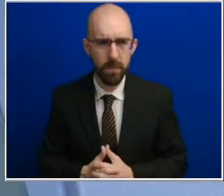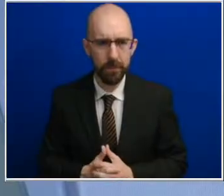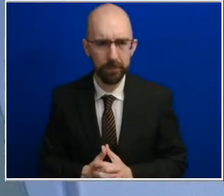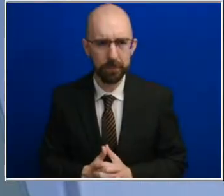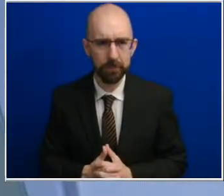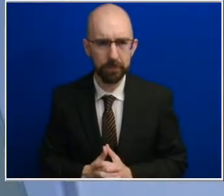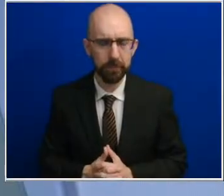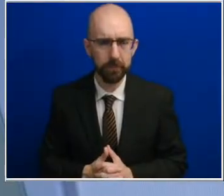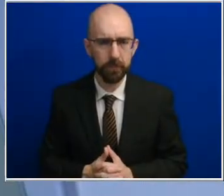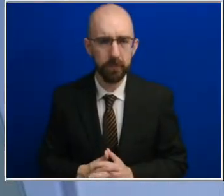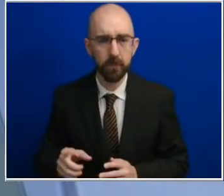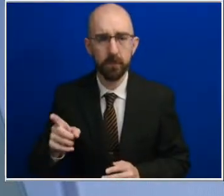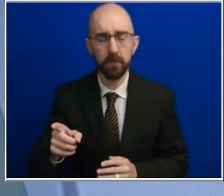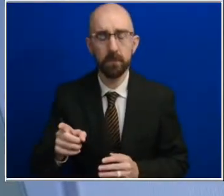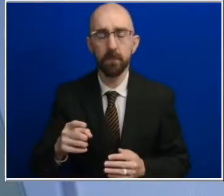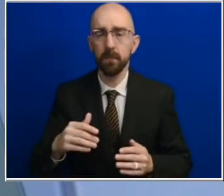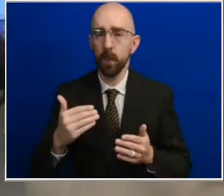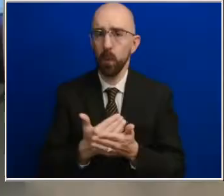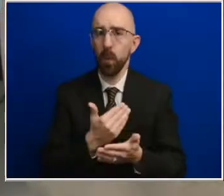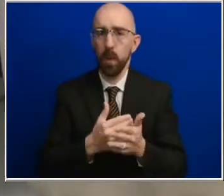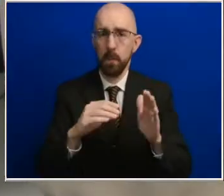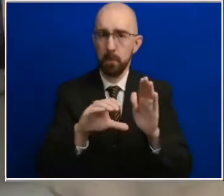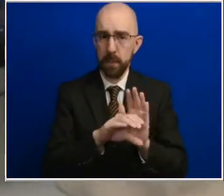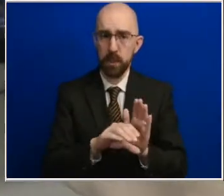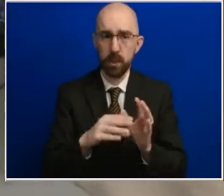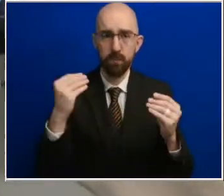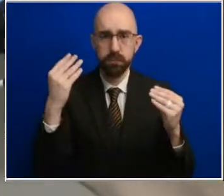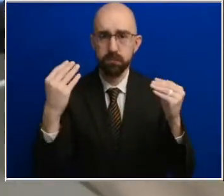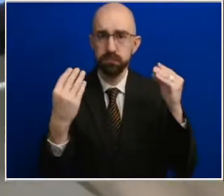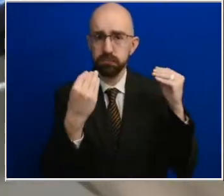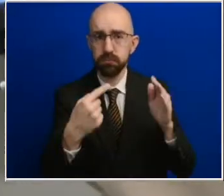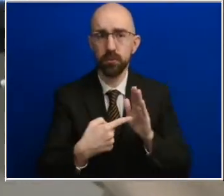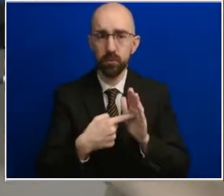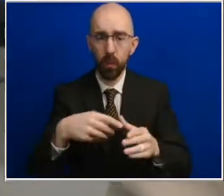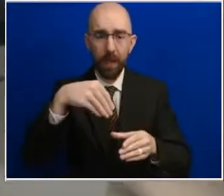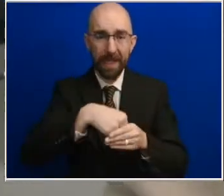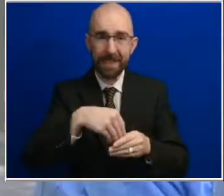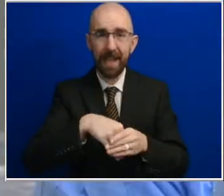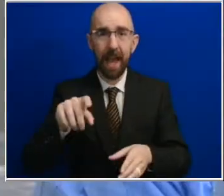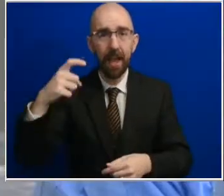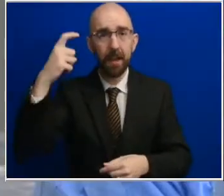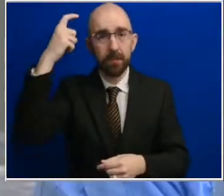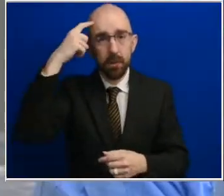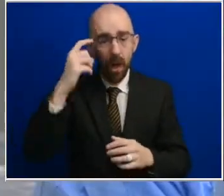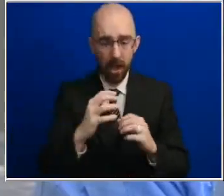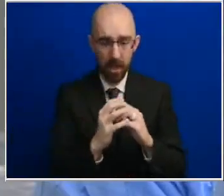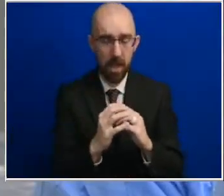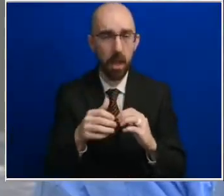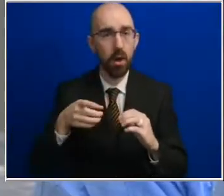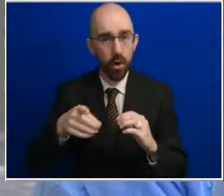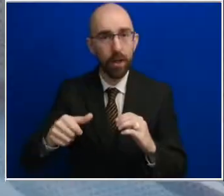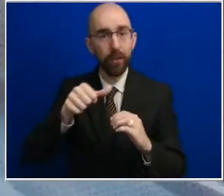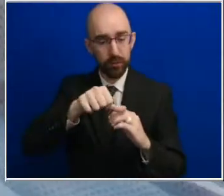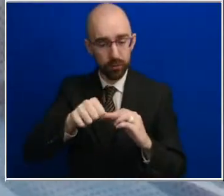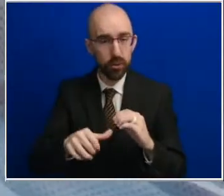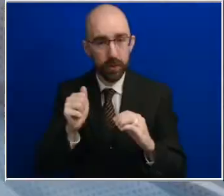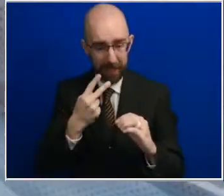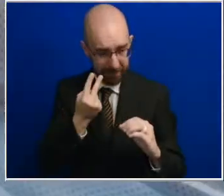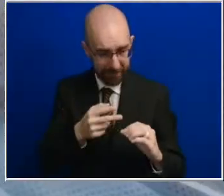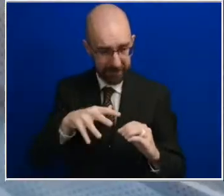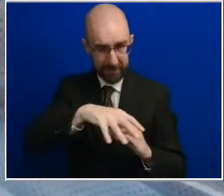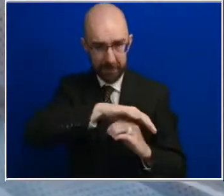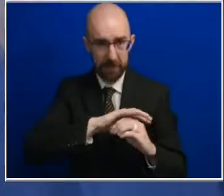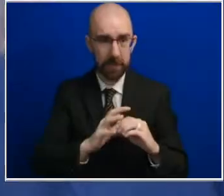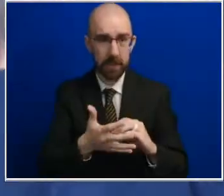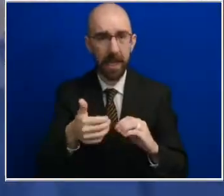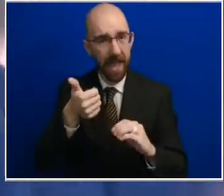This high-resolution imaging allowed surgeons to see inside Eli's brain mid-surgery and remove every last bit of